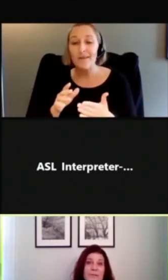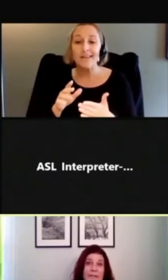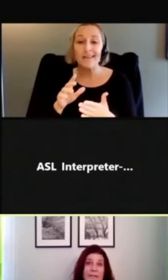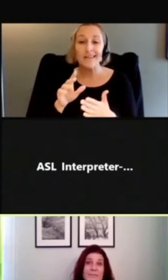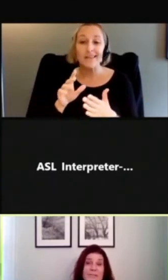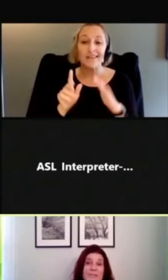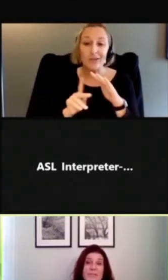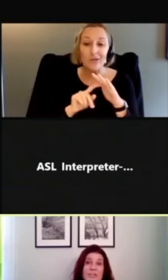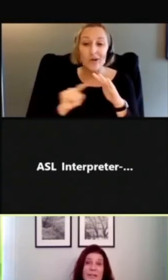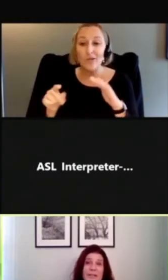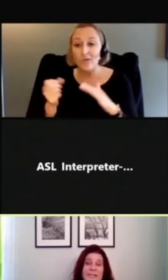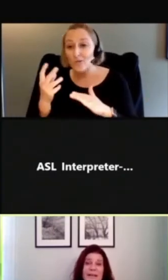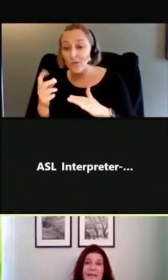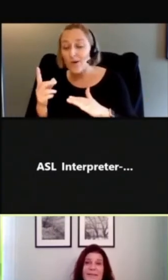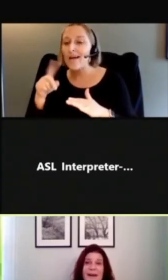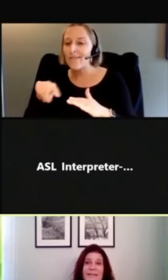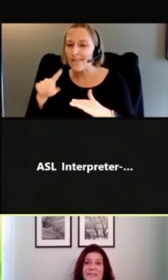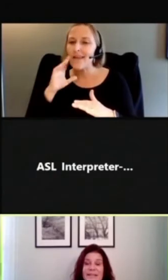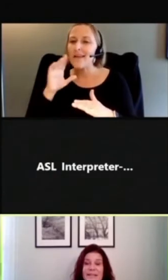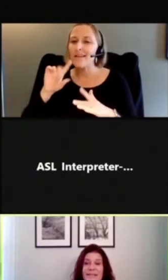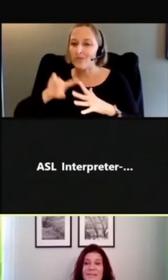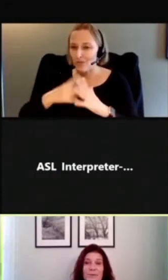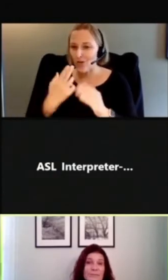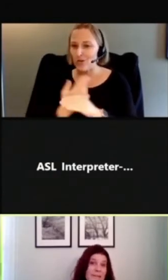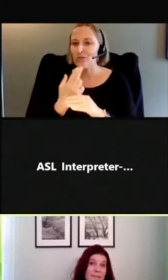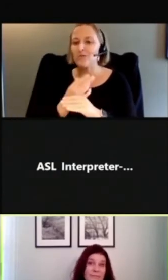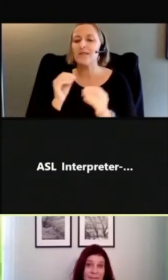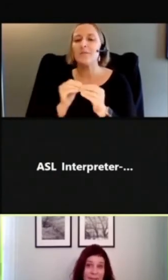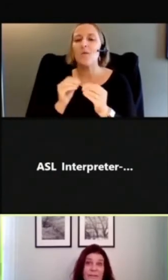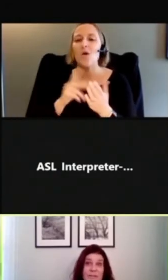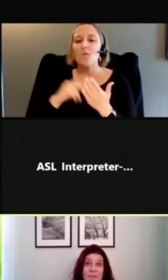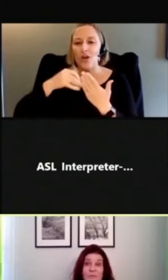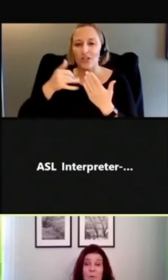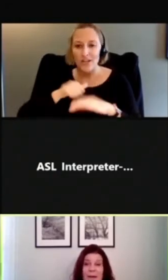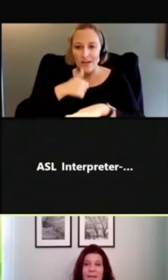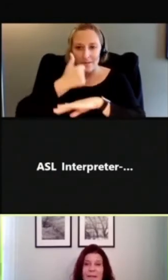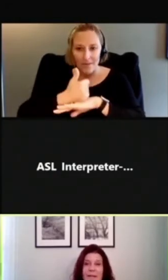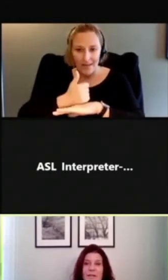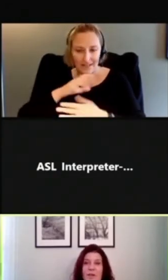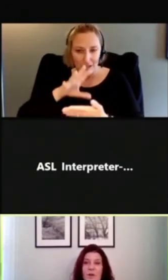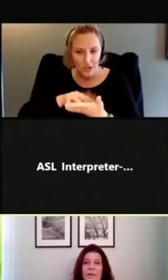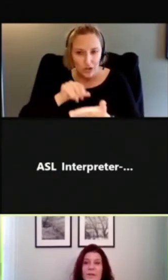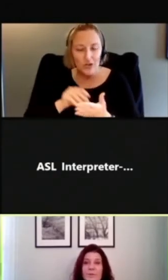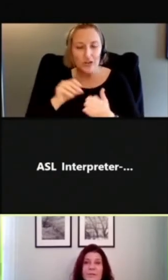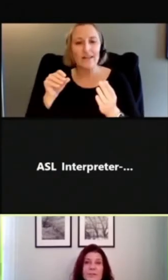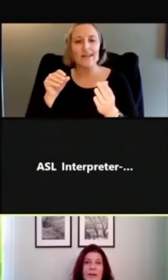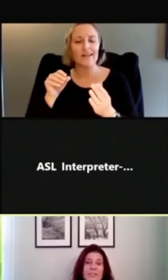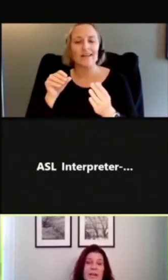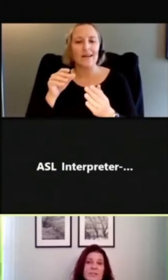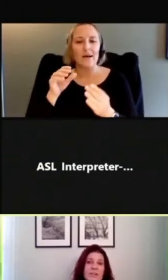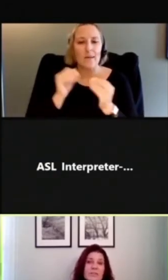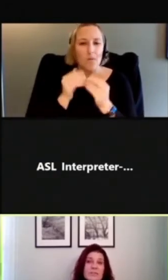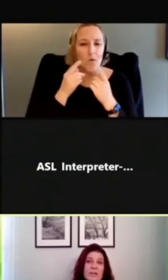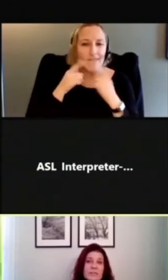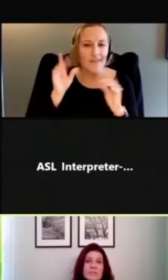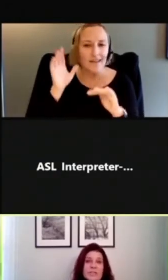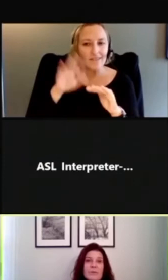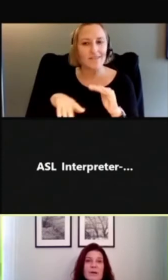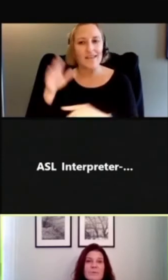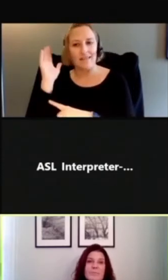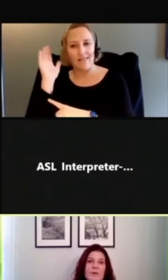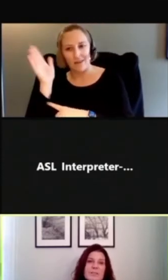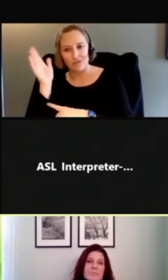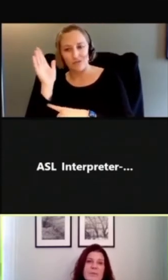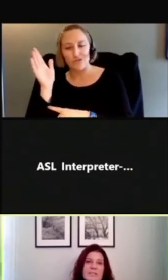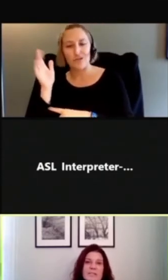more project-based learning because research is showing us that it's more effective, right, than a lecture format. So we really try to challenge our instructors